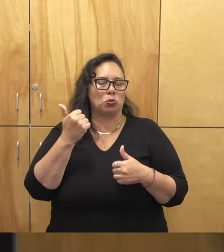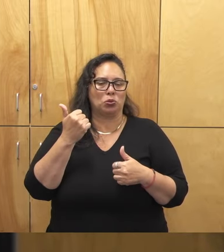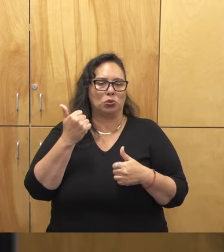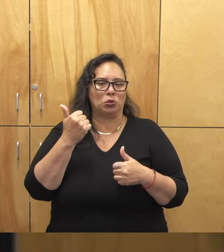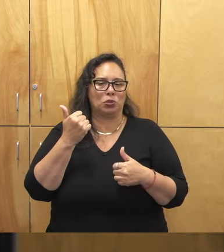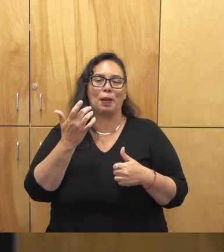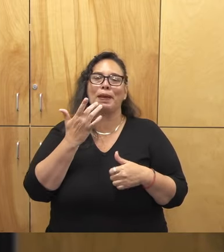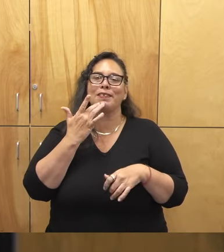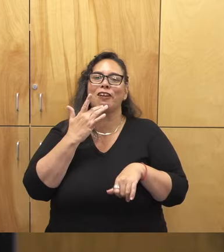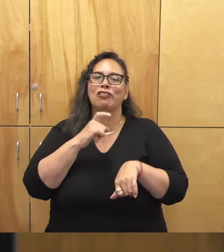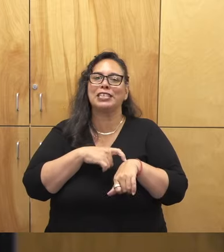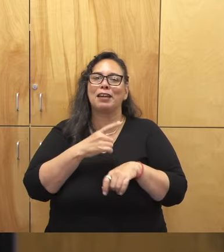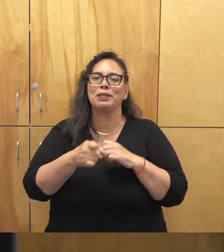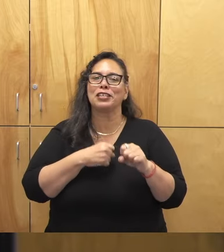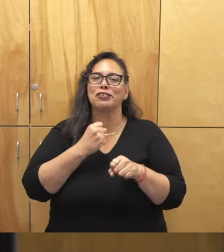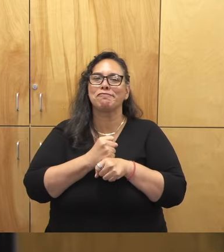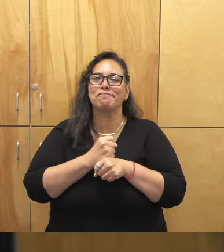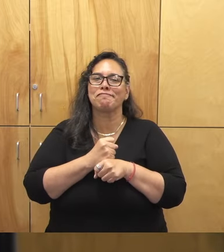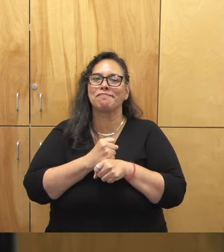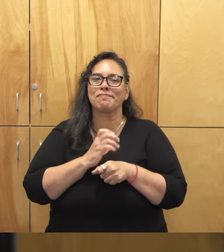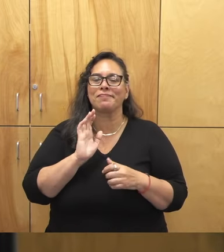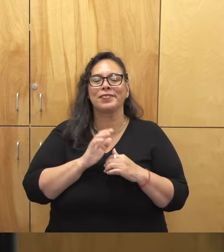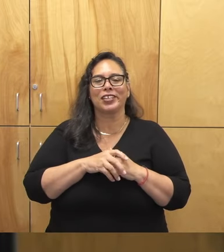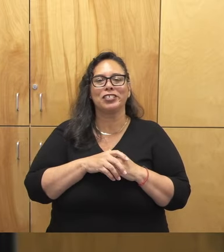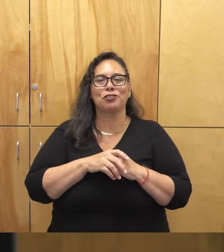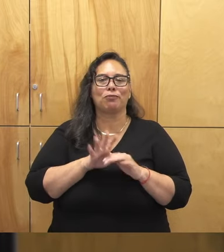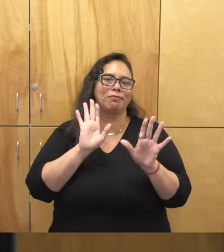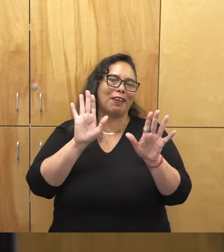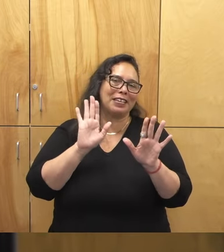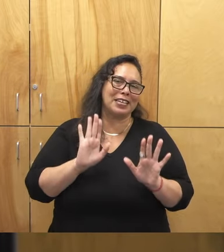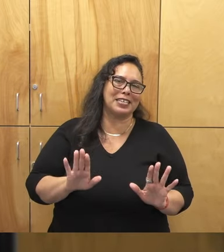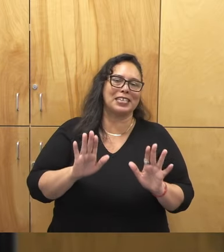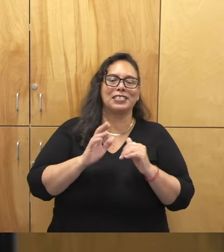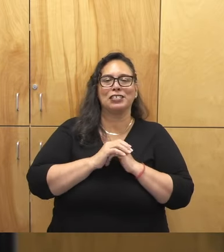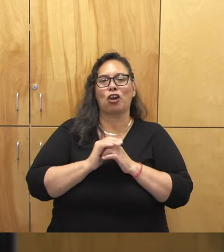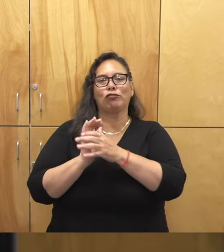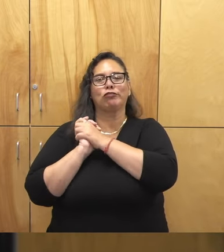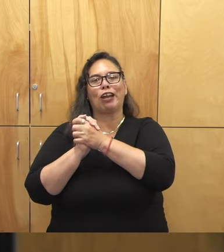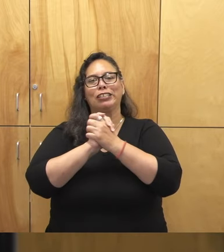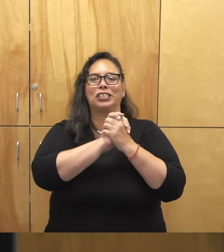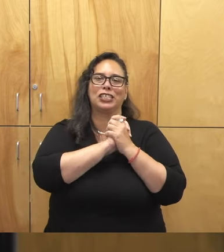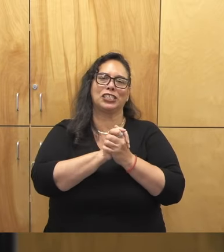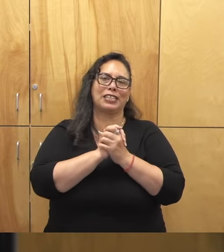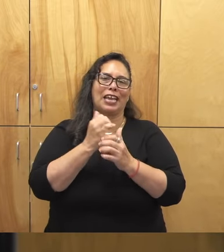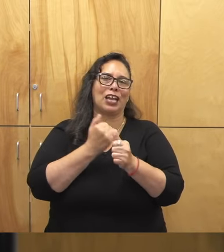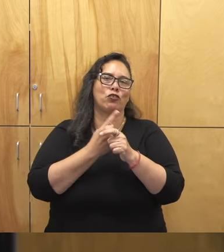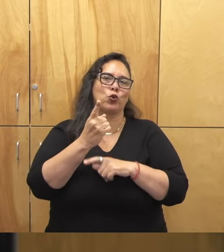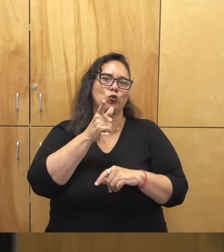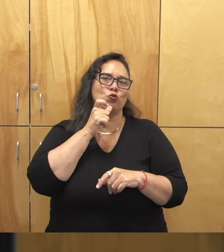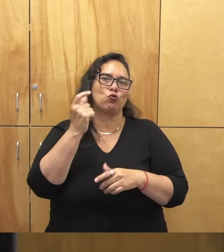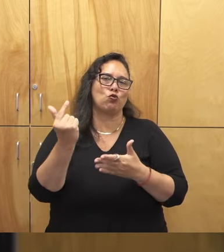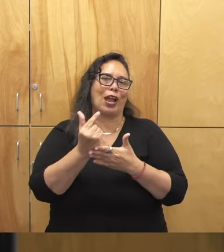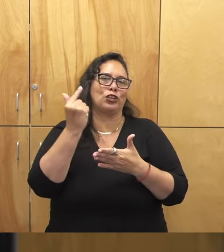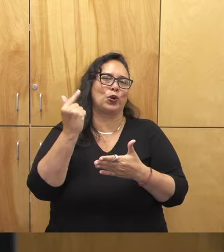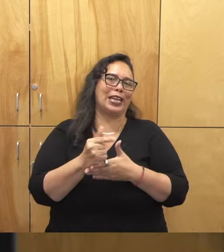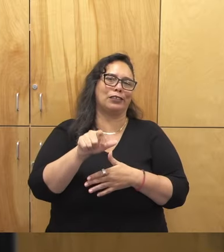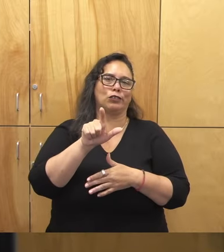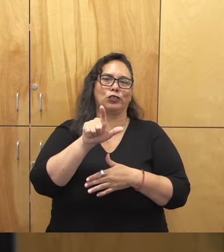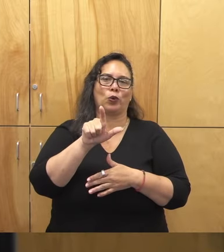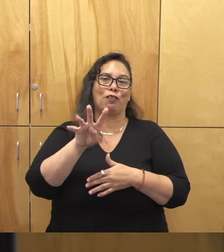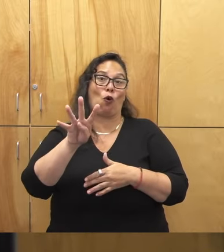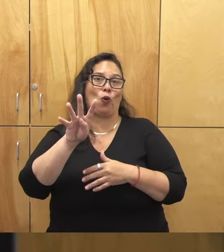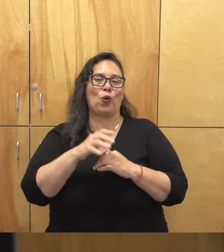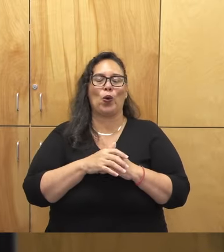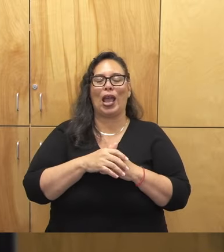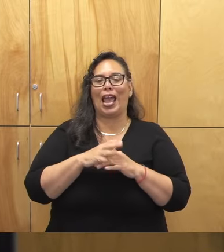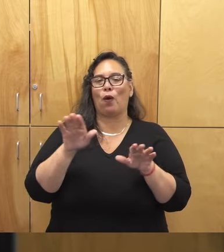my favorite time of the year. And so it was fantastic. And so I just wanted to send a big congratulations to all of our graduates for 2024. And welcome